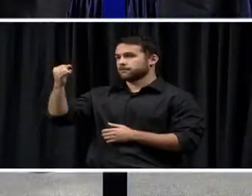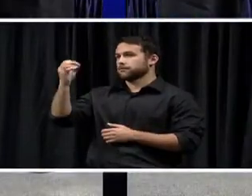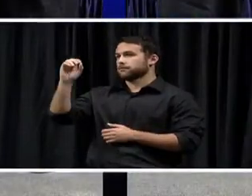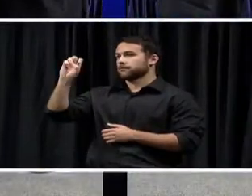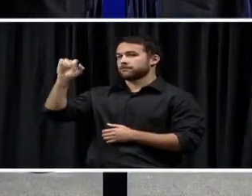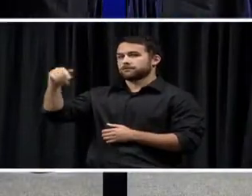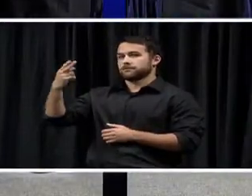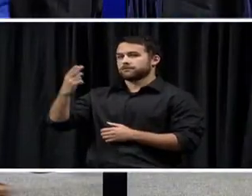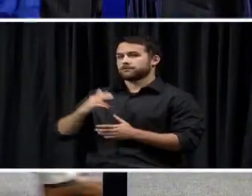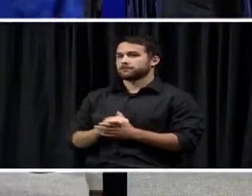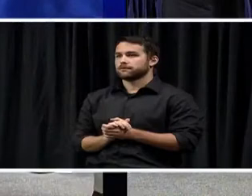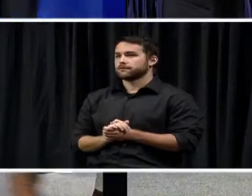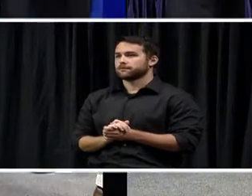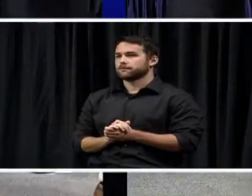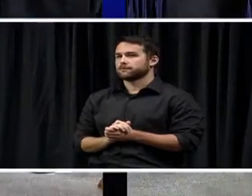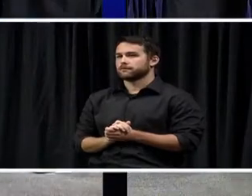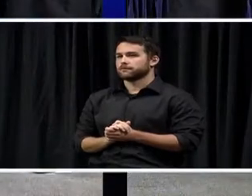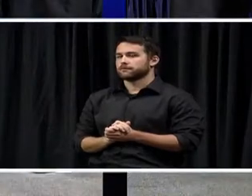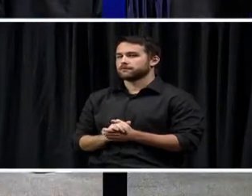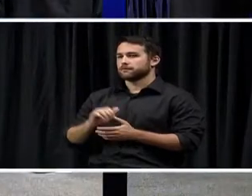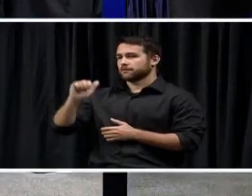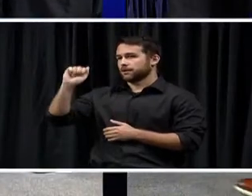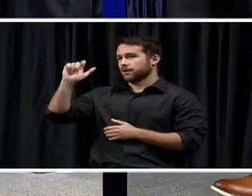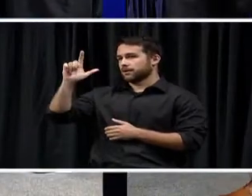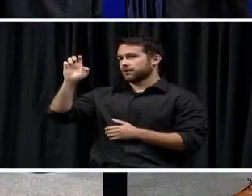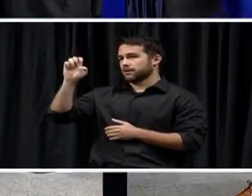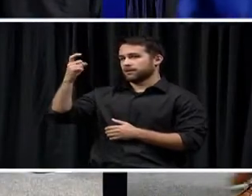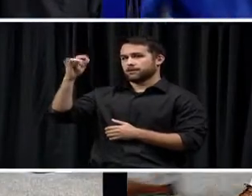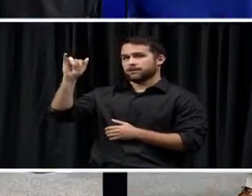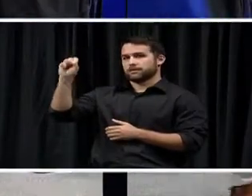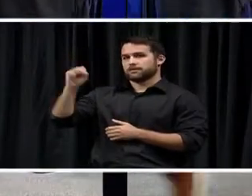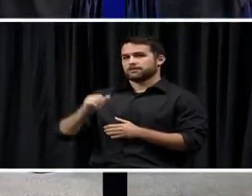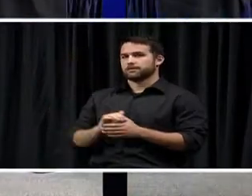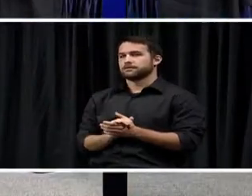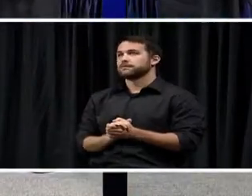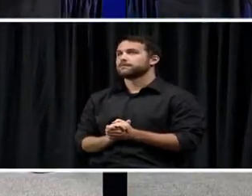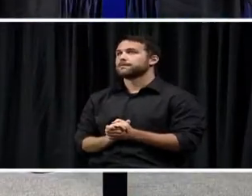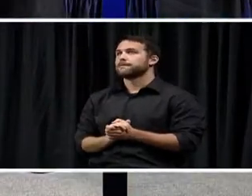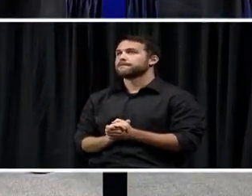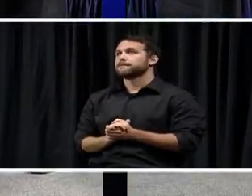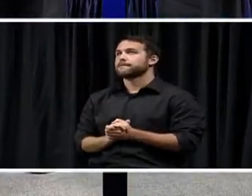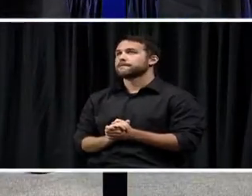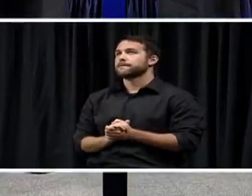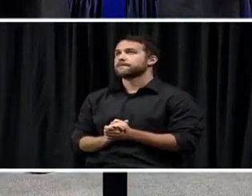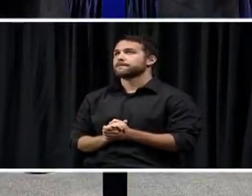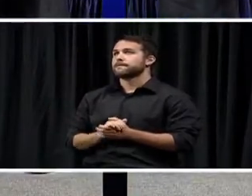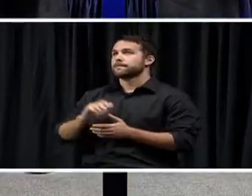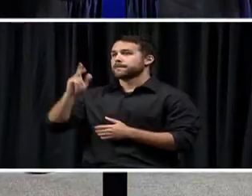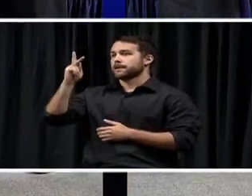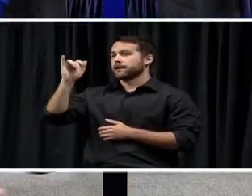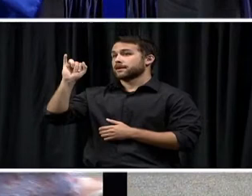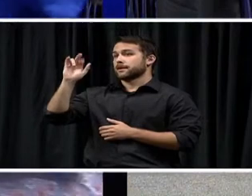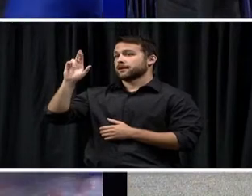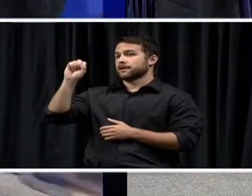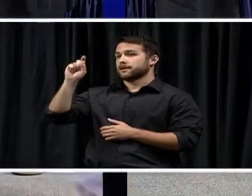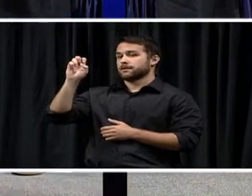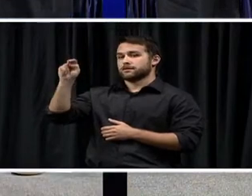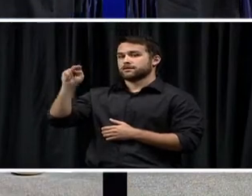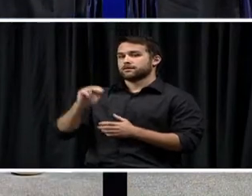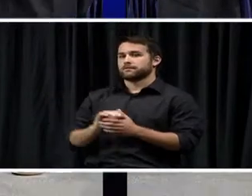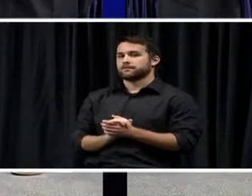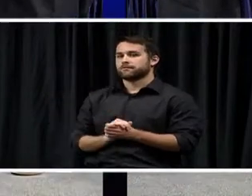Carey Howard. Alexis Rain Hunsaker. Kirsten Marie